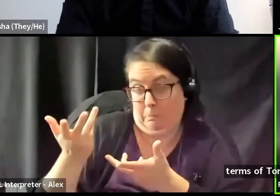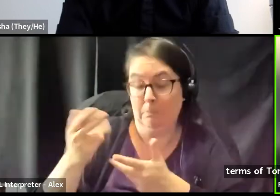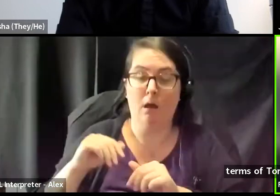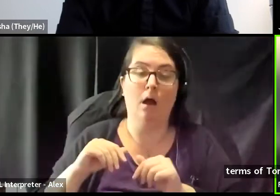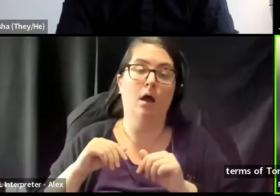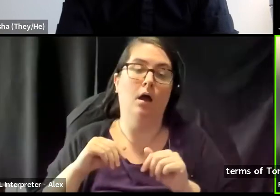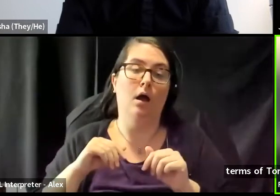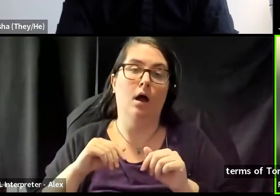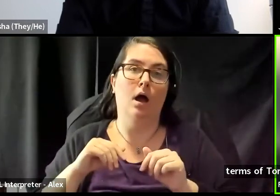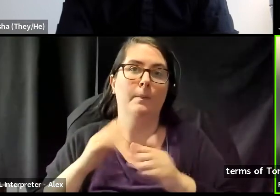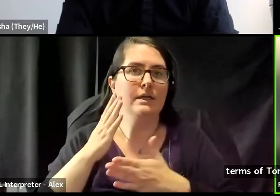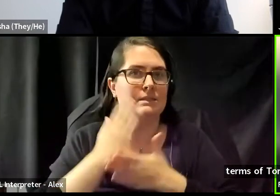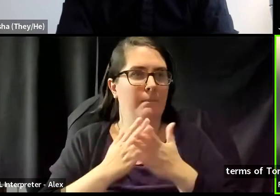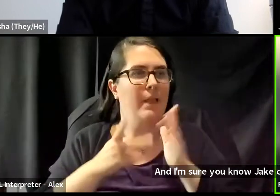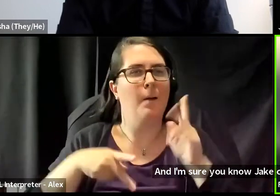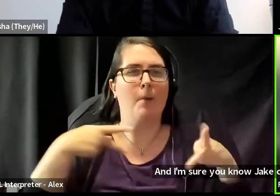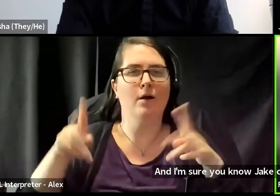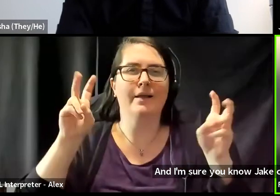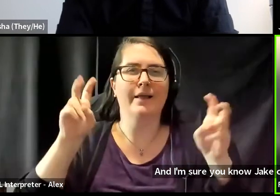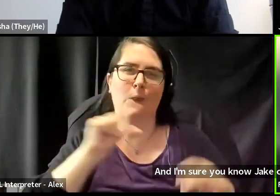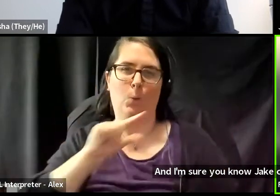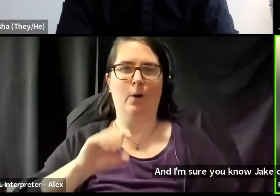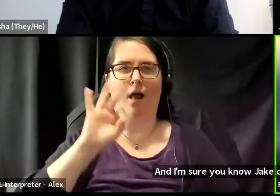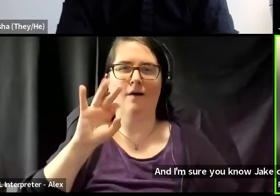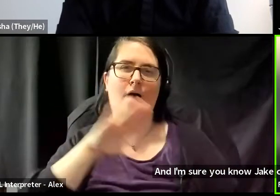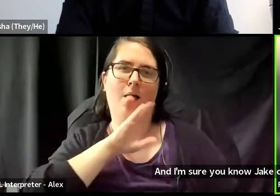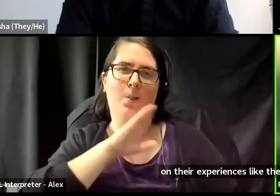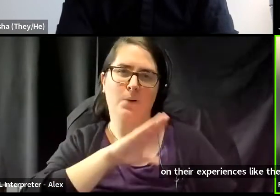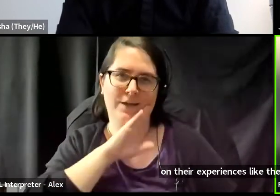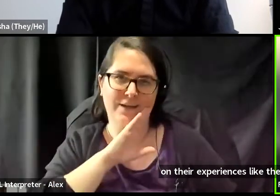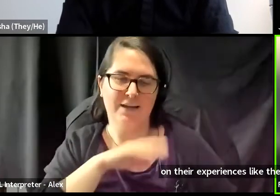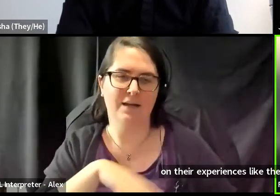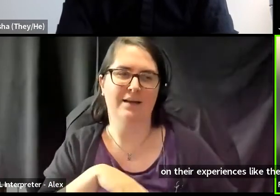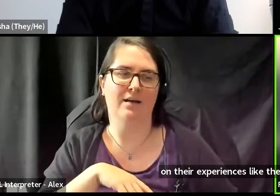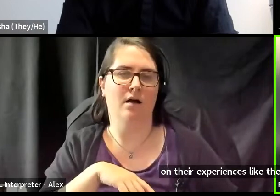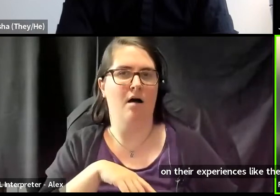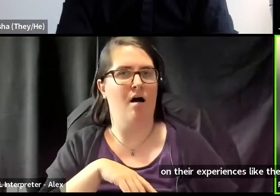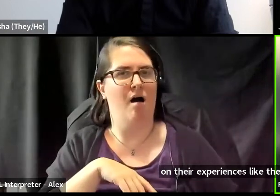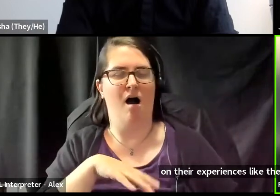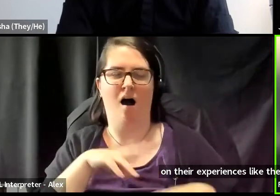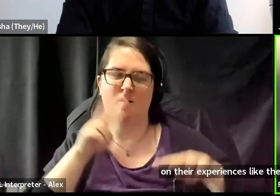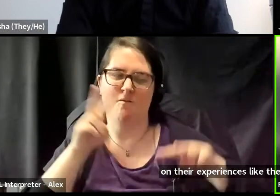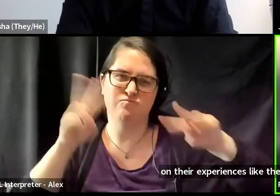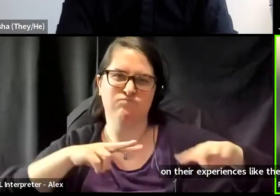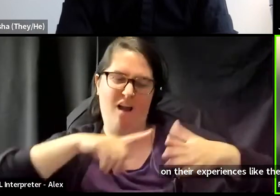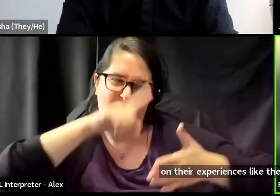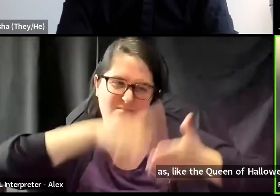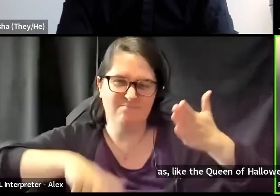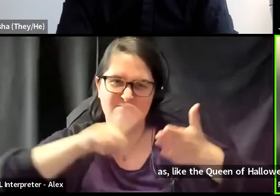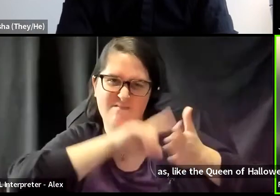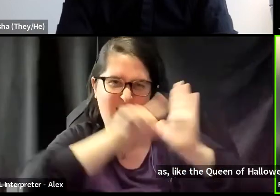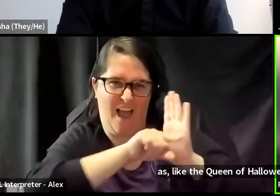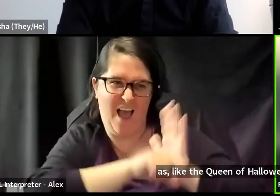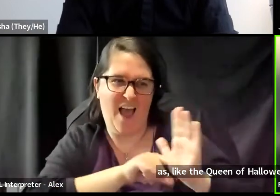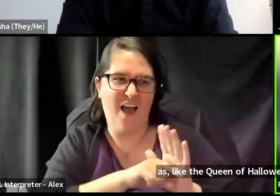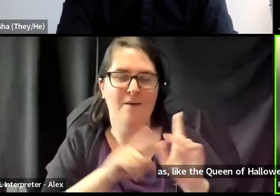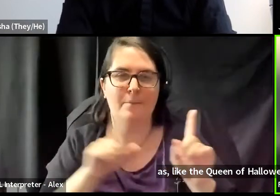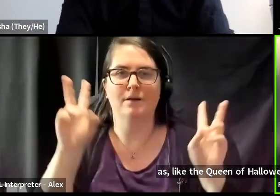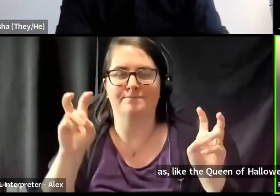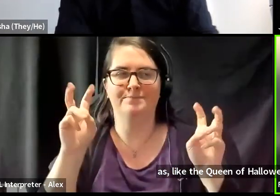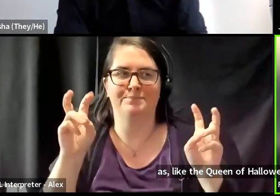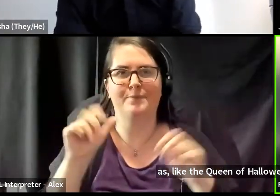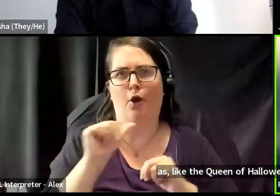have been parties such as like the Queen of Halloween that have like come under fire for not allowing non-traditional what they